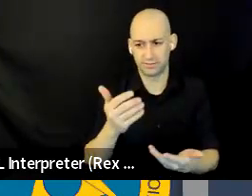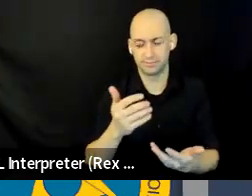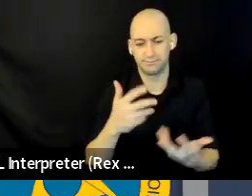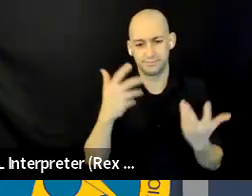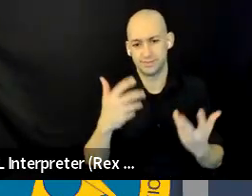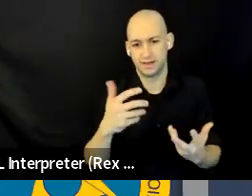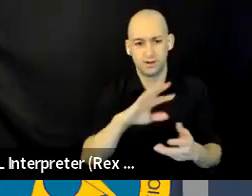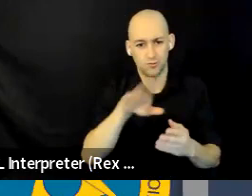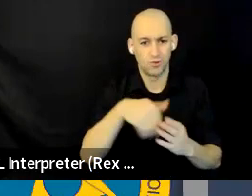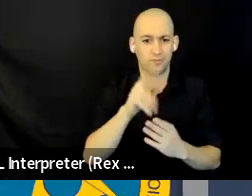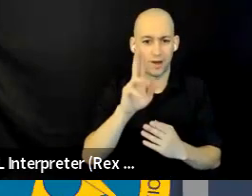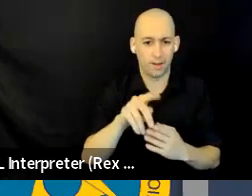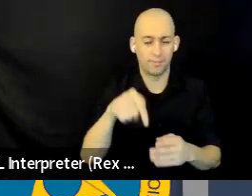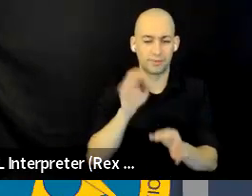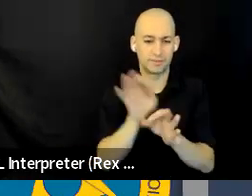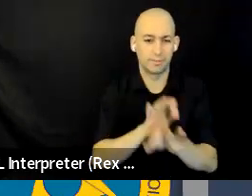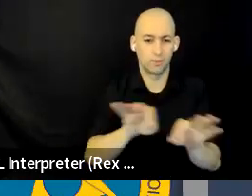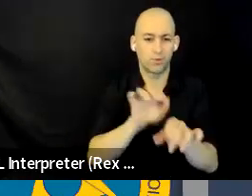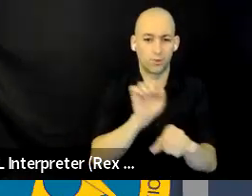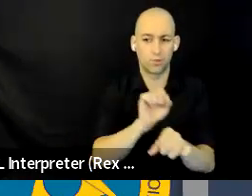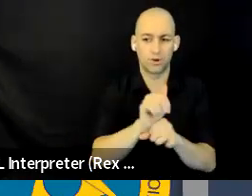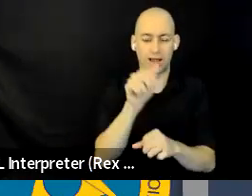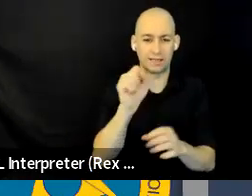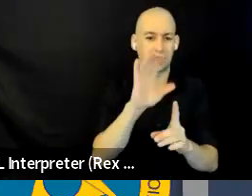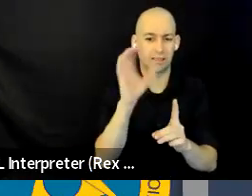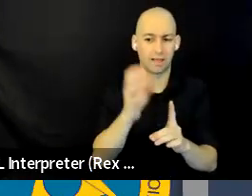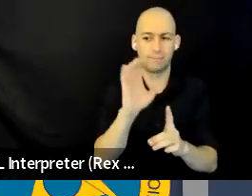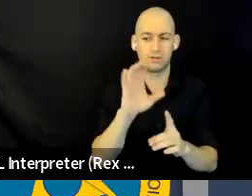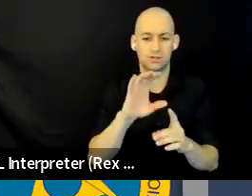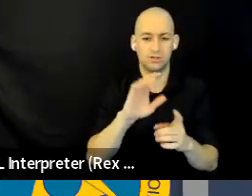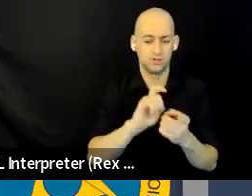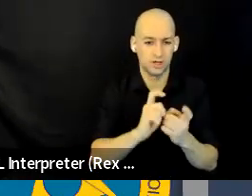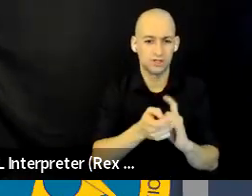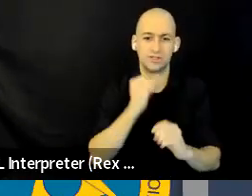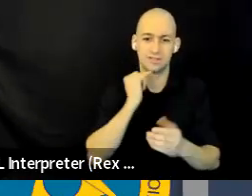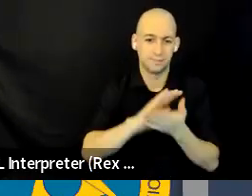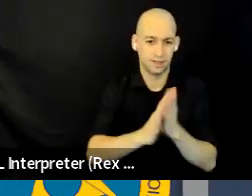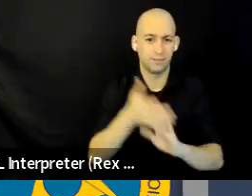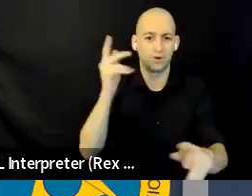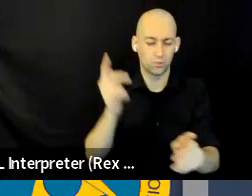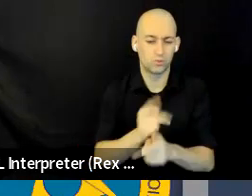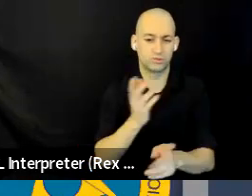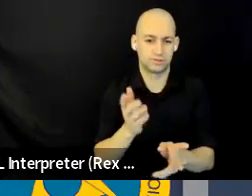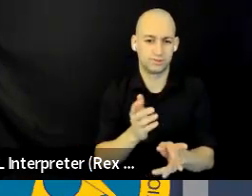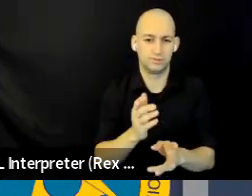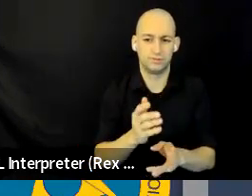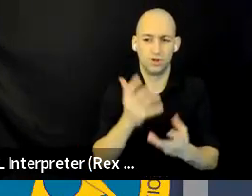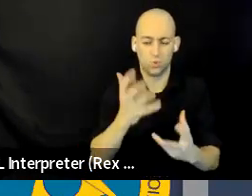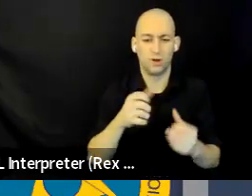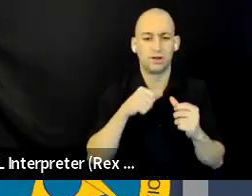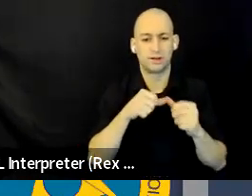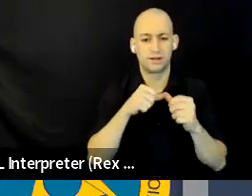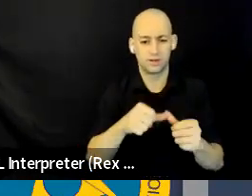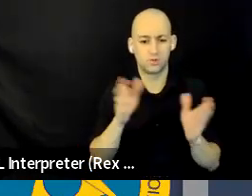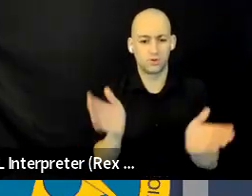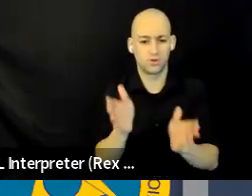important work as climate change is only getting worse. So I want to continue to encourage